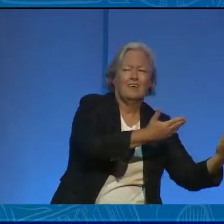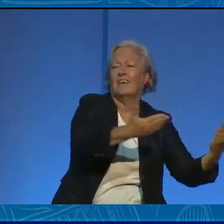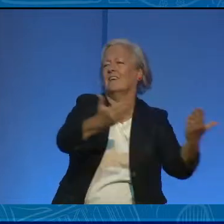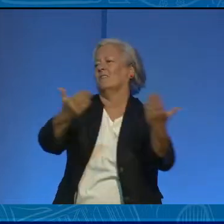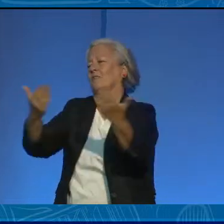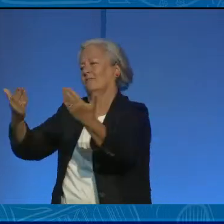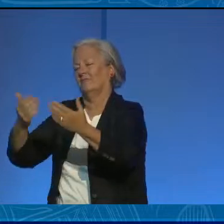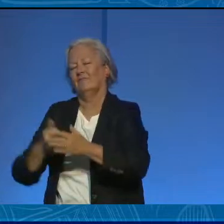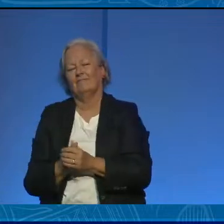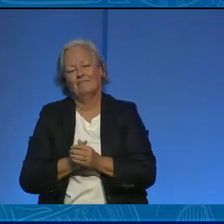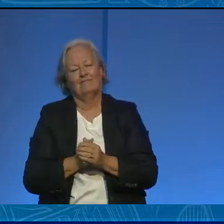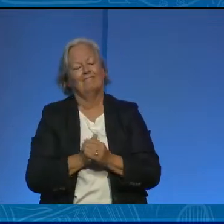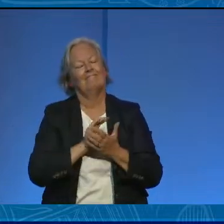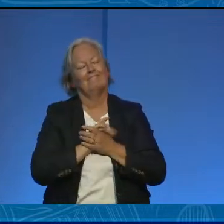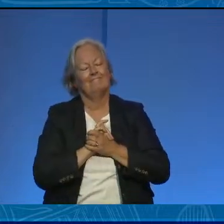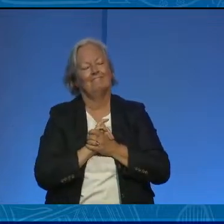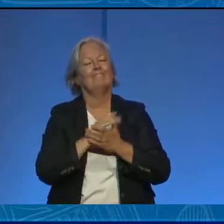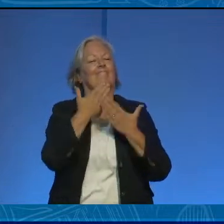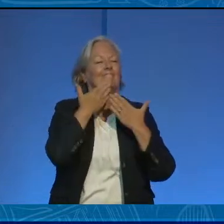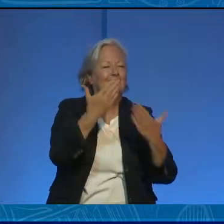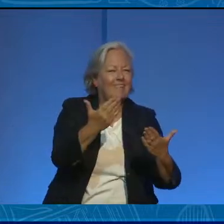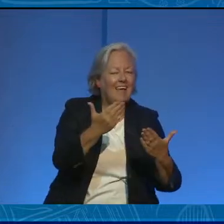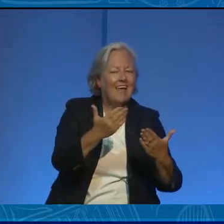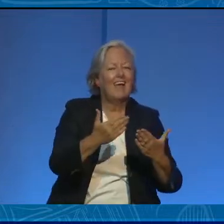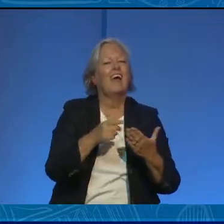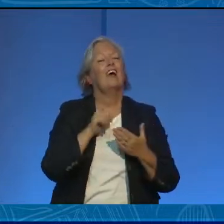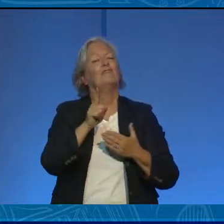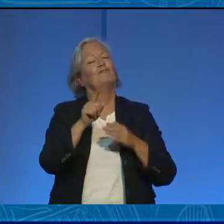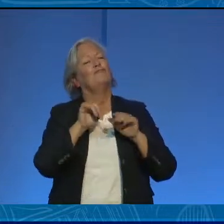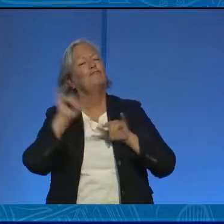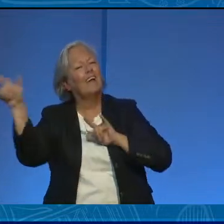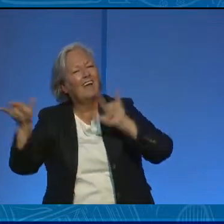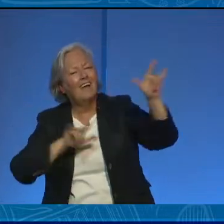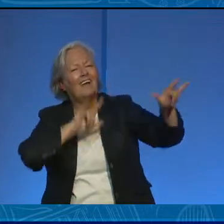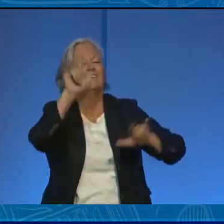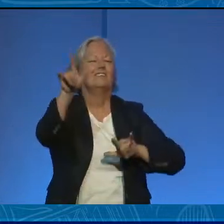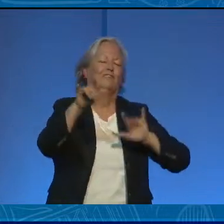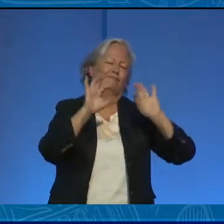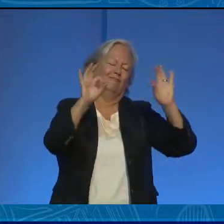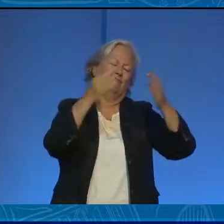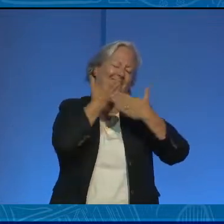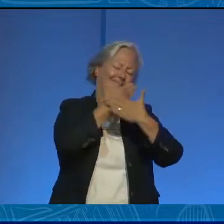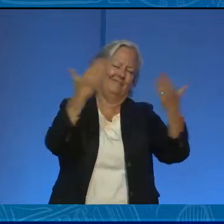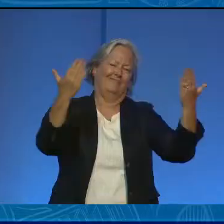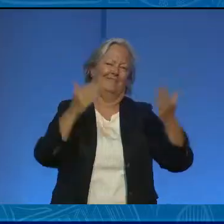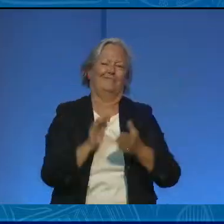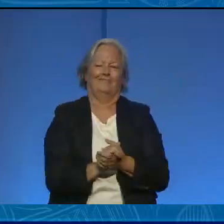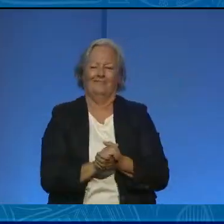Maraming salamat po. Safe travels and mabuhay!